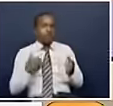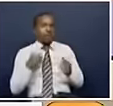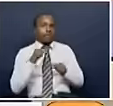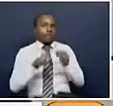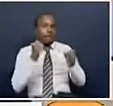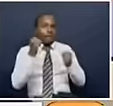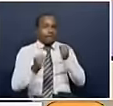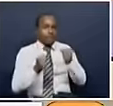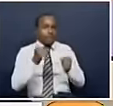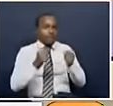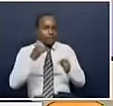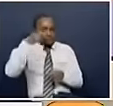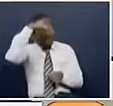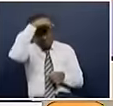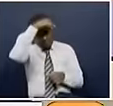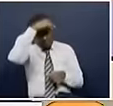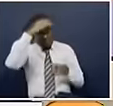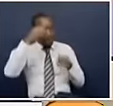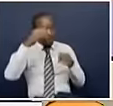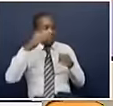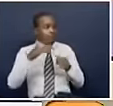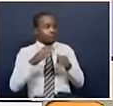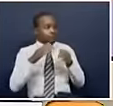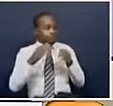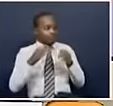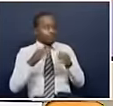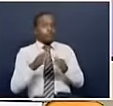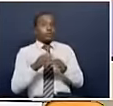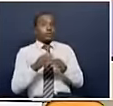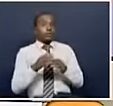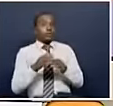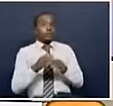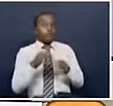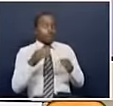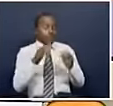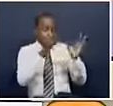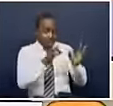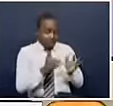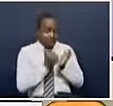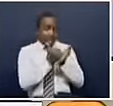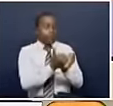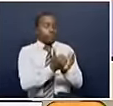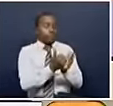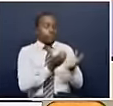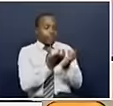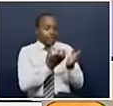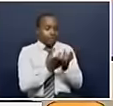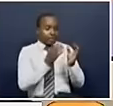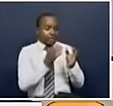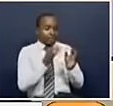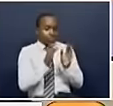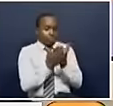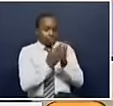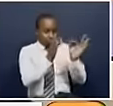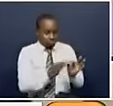those mm-hmm. university graduates. And the accountant is helping the small businesses keep the books of accounts. And it's why we